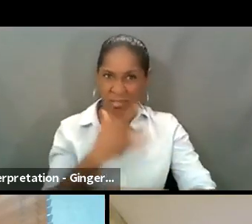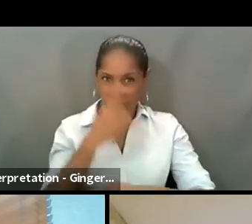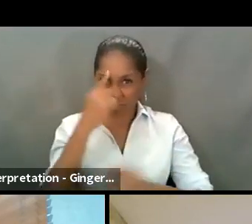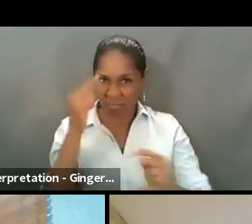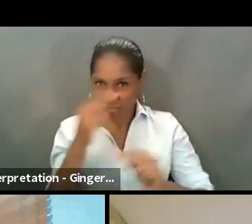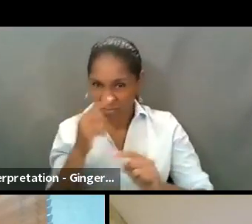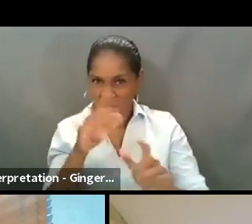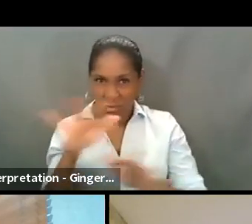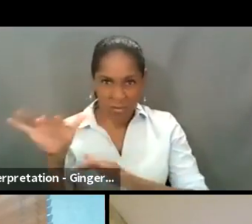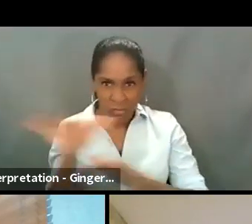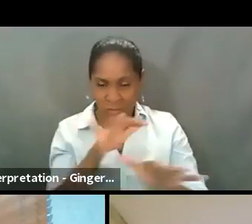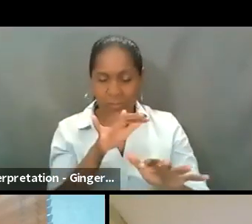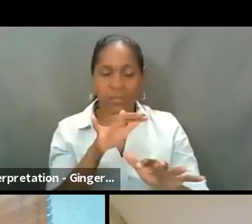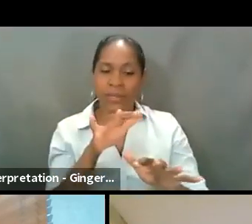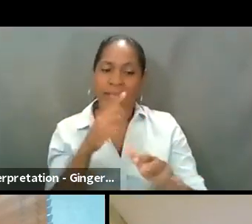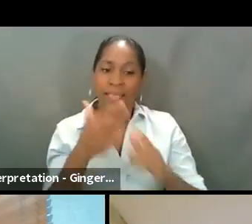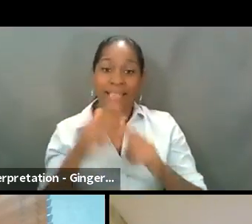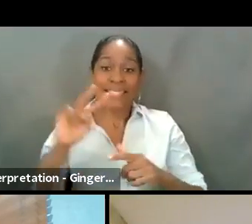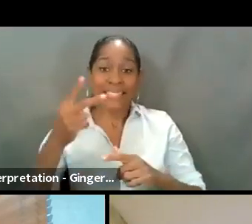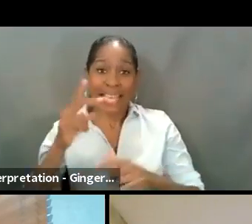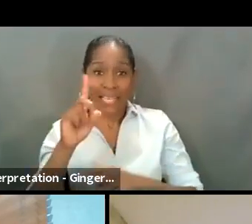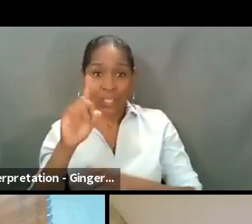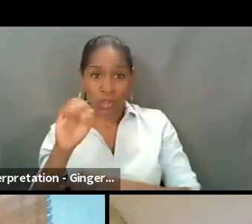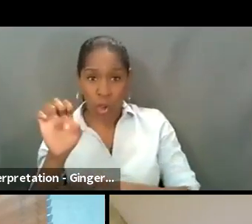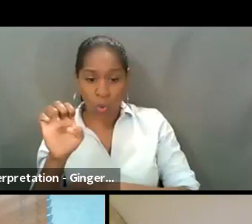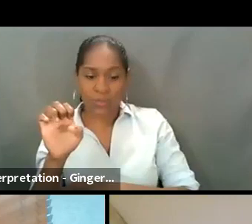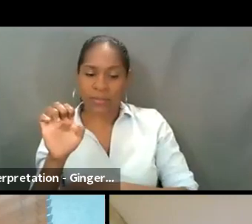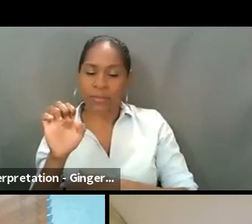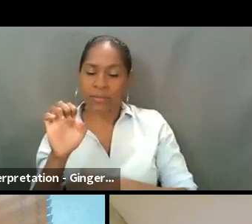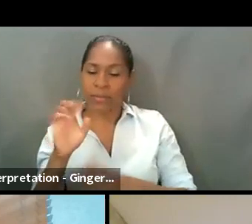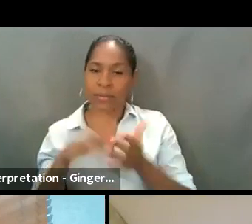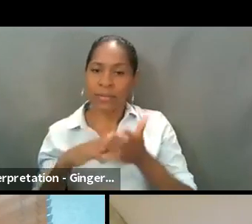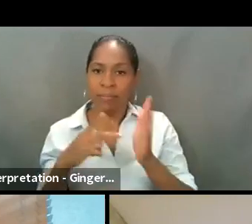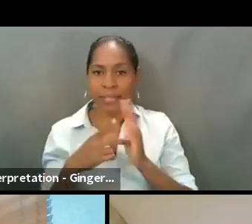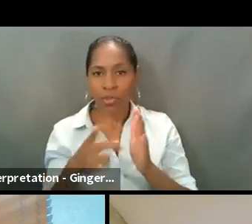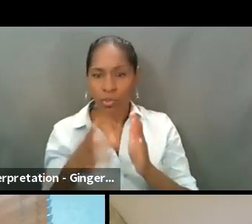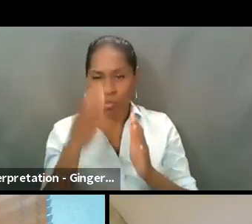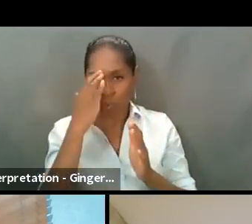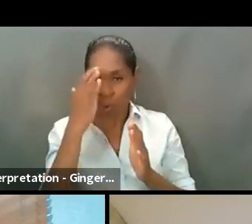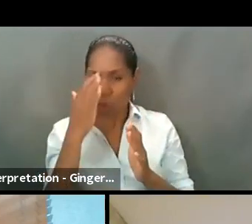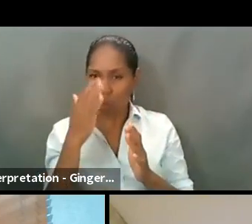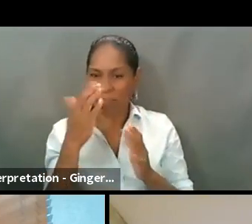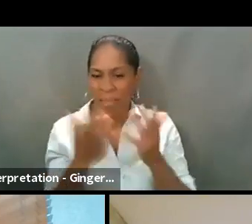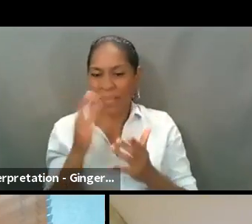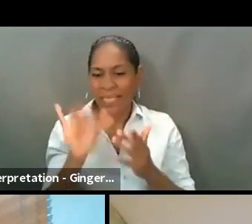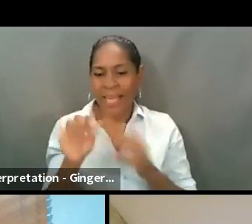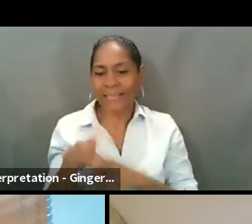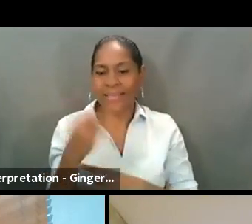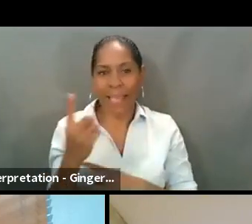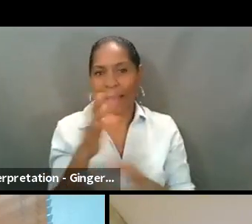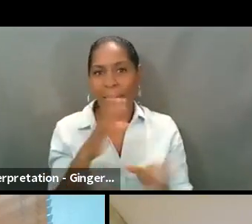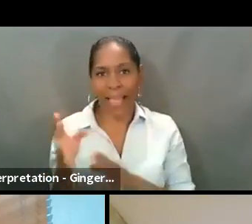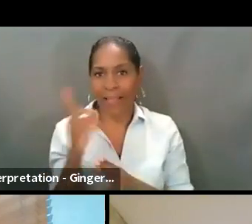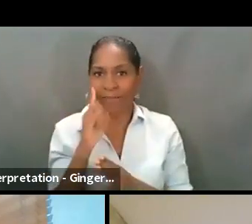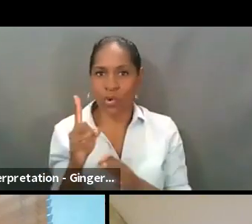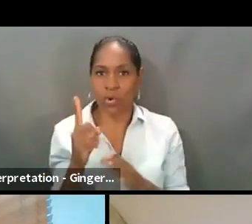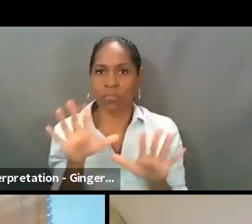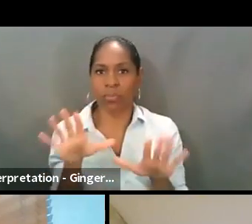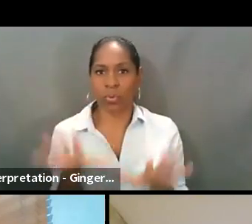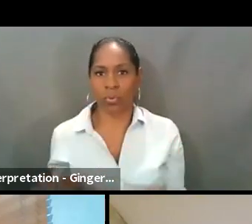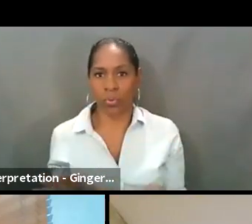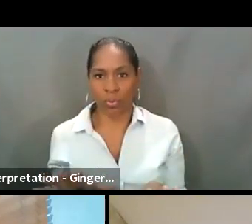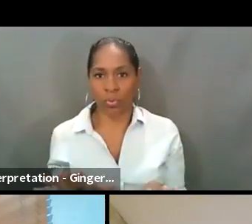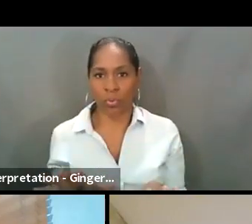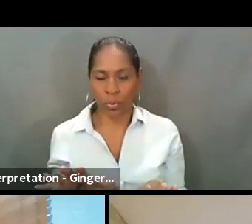but that's not entirely necessary. But being aware that you might have some side effects, feeling